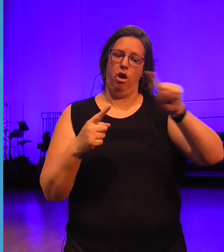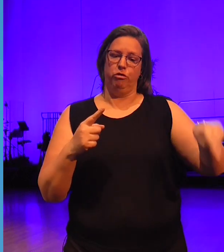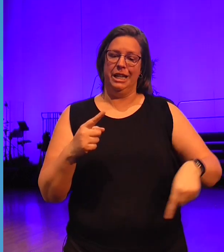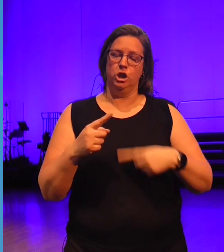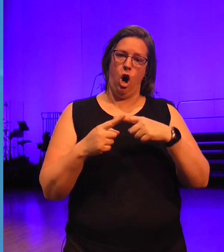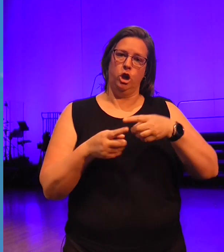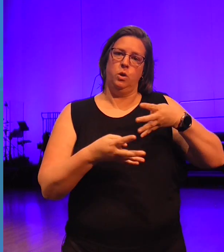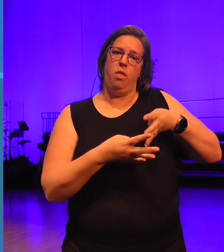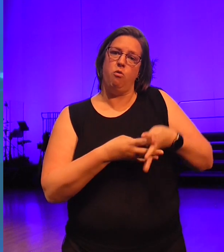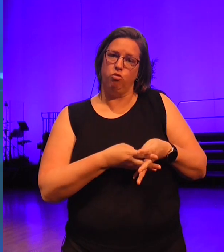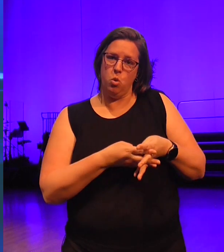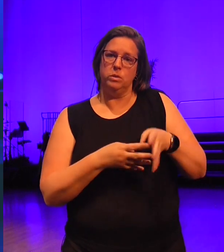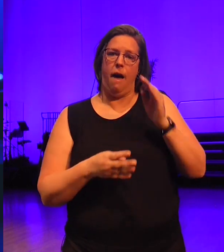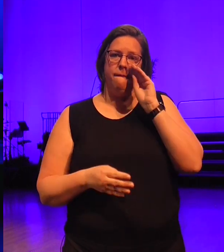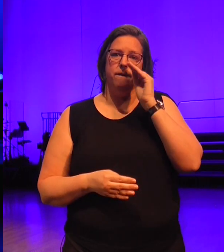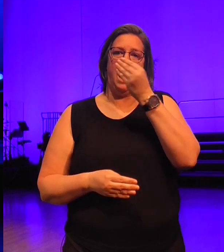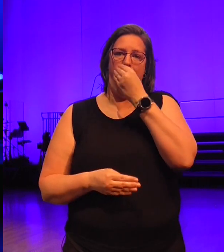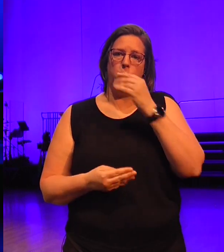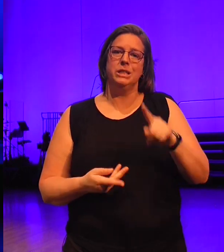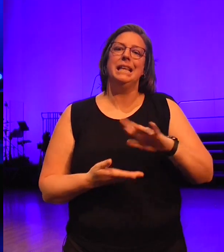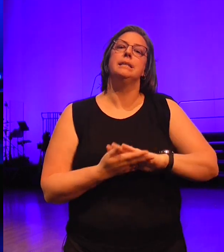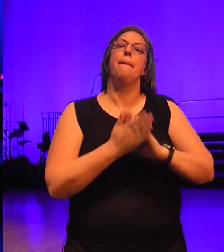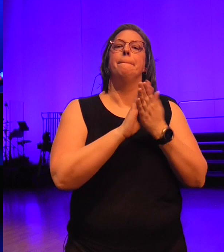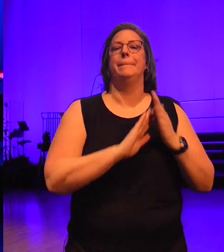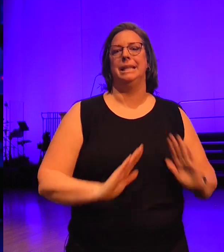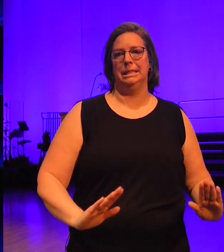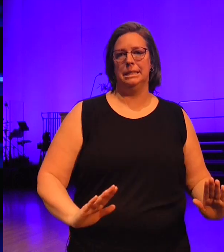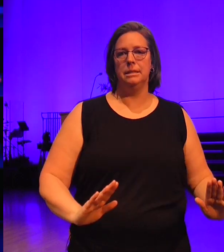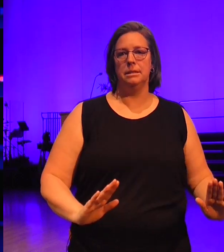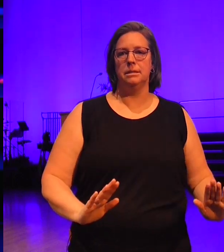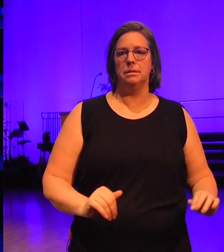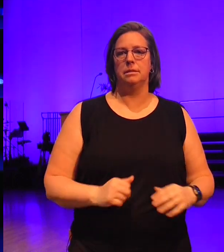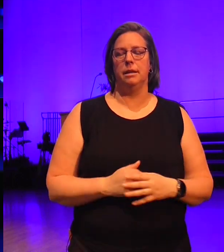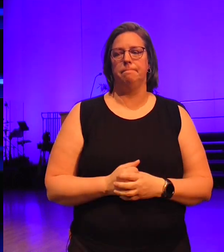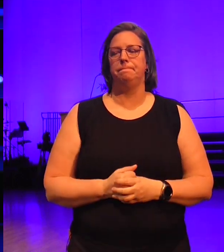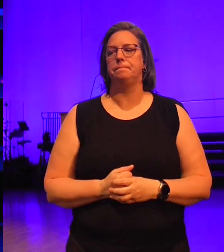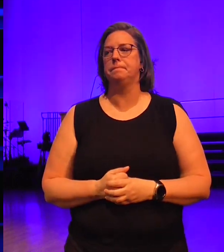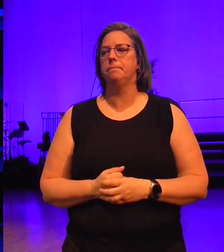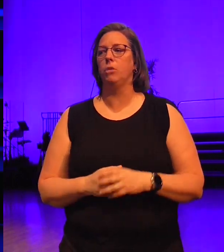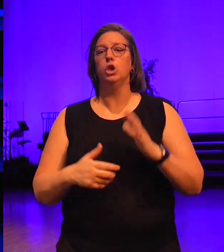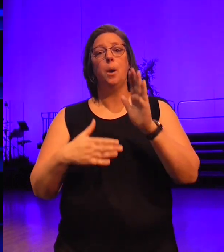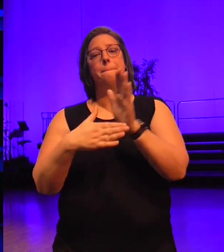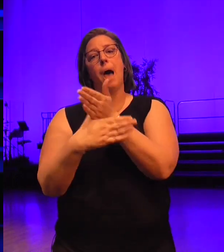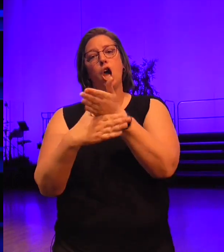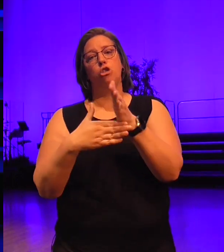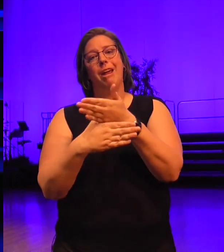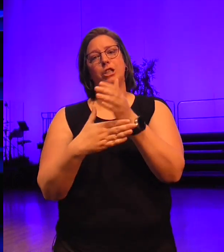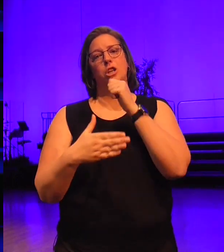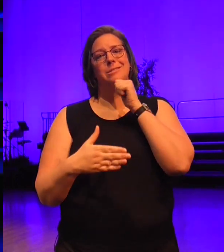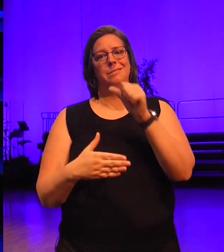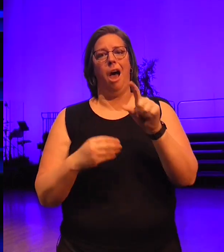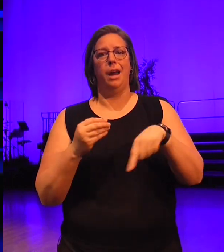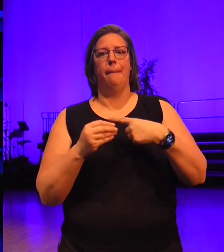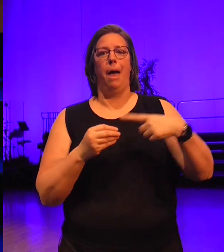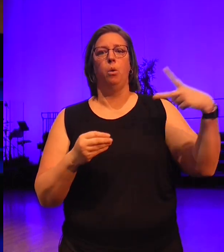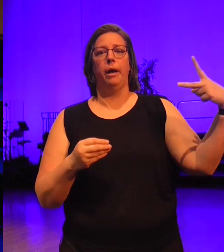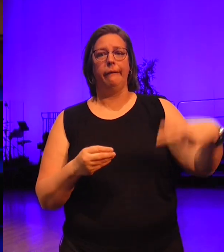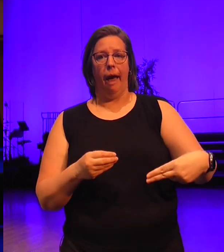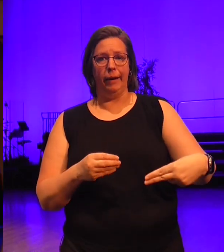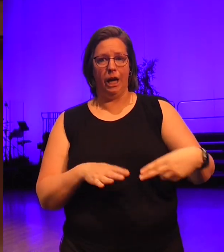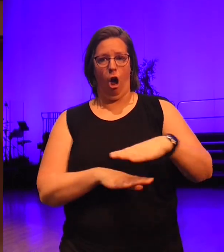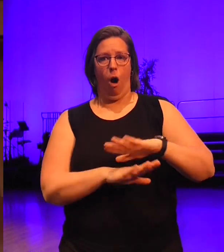peace. Moderation isn't so much about cutting back. It's realizing that the only way we experience